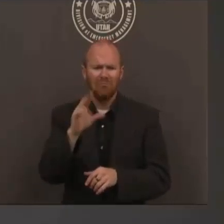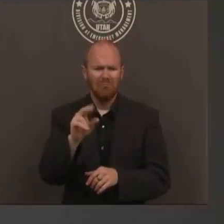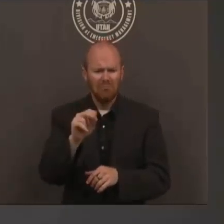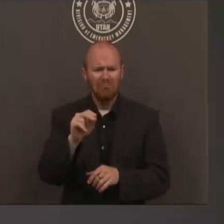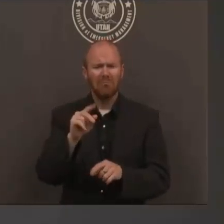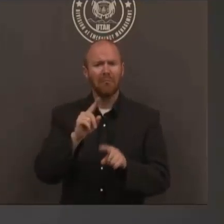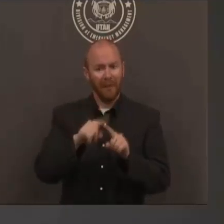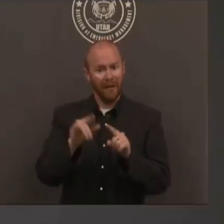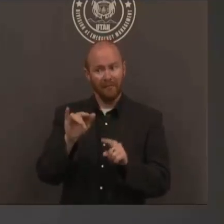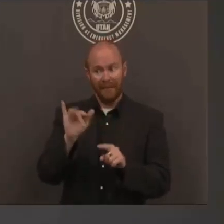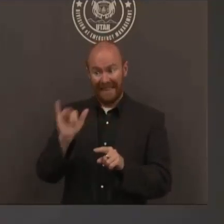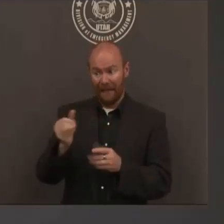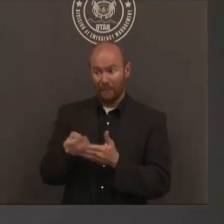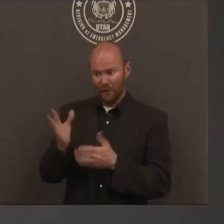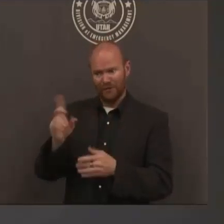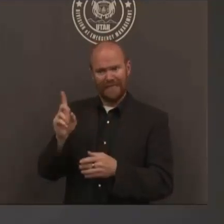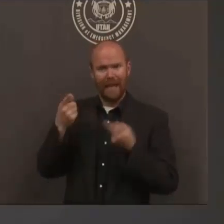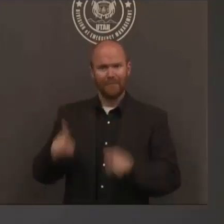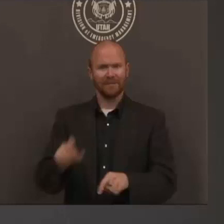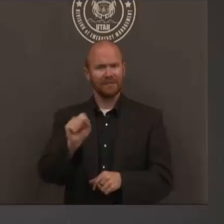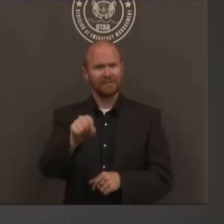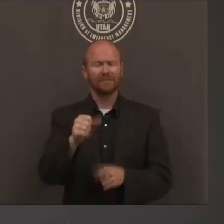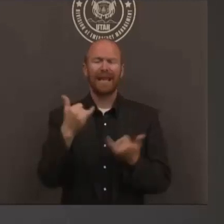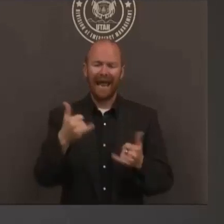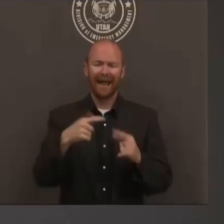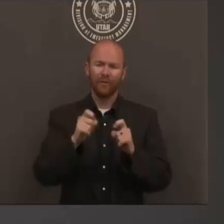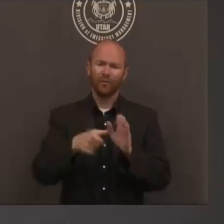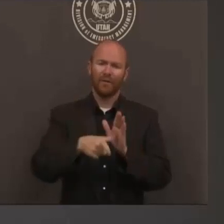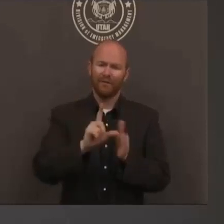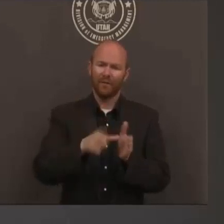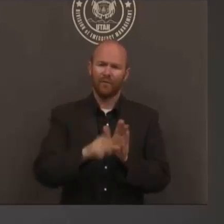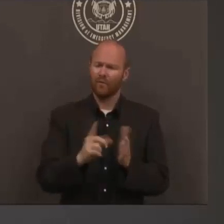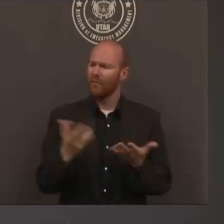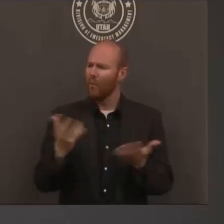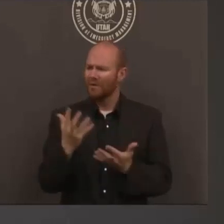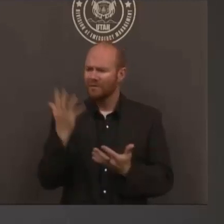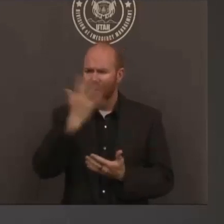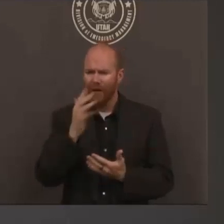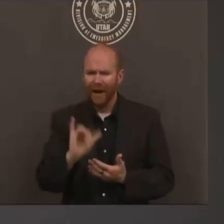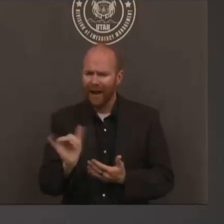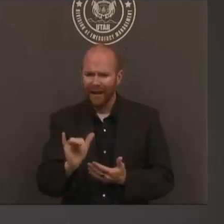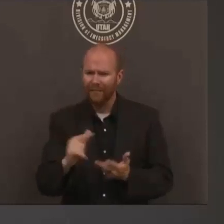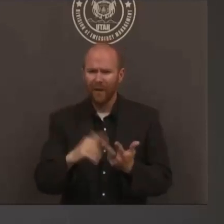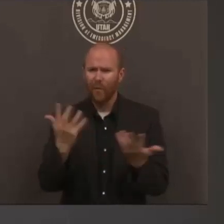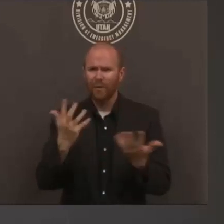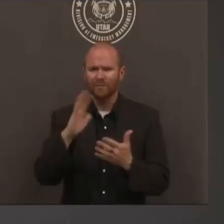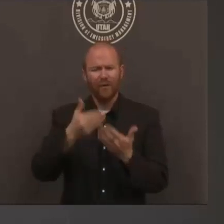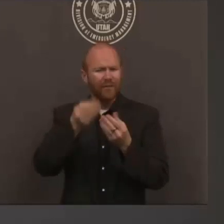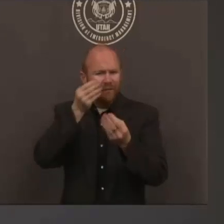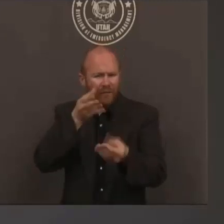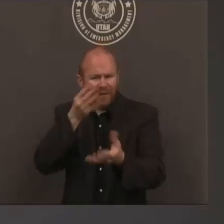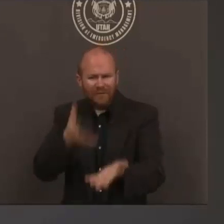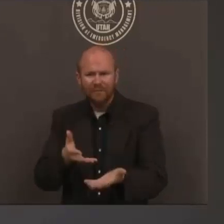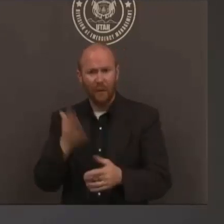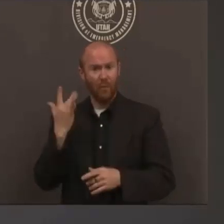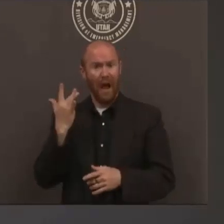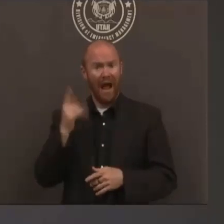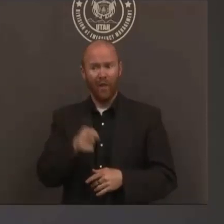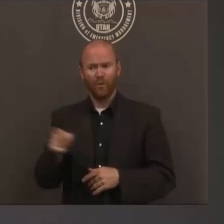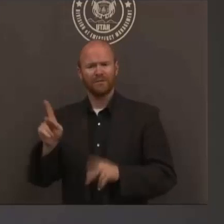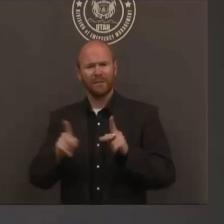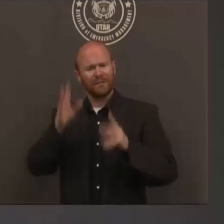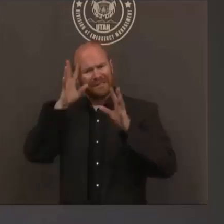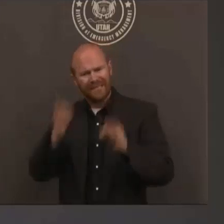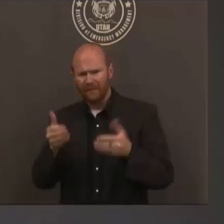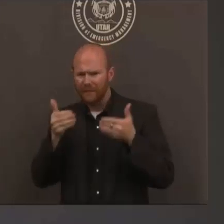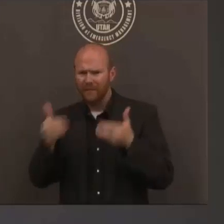happened. And we just need to find out what that means and what caused it to happen and why